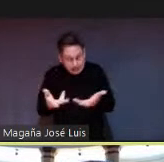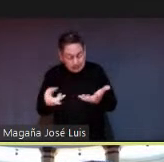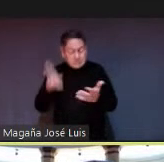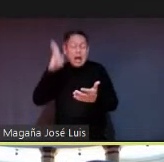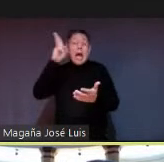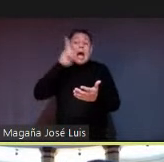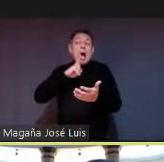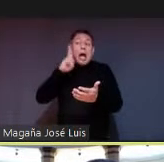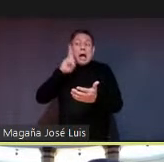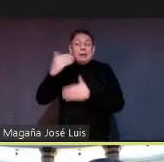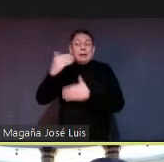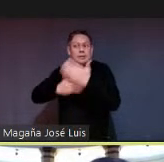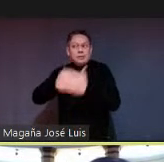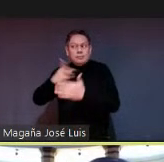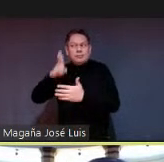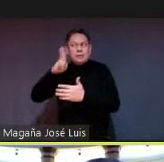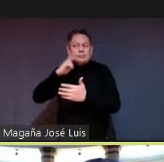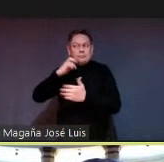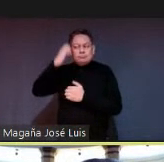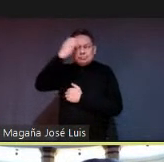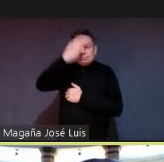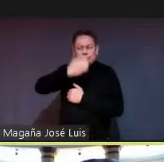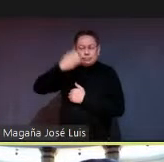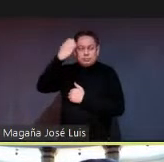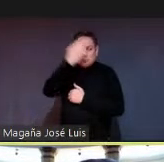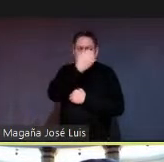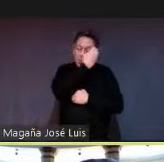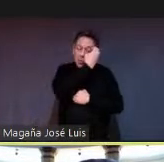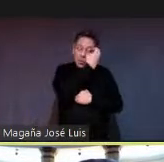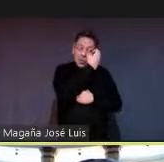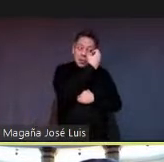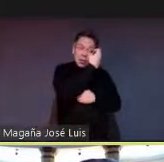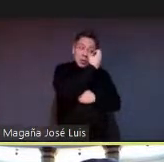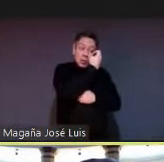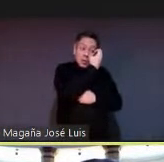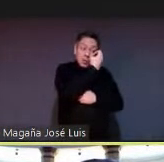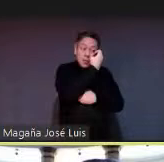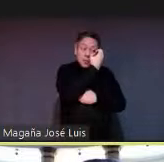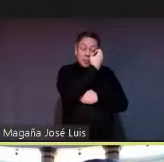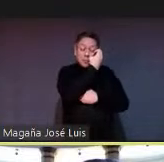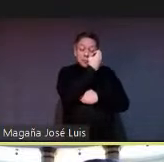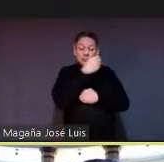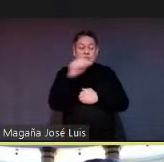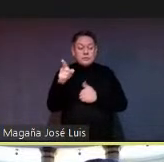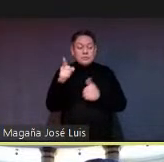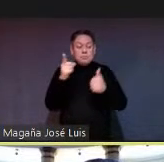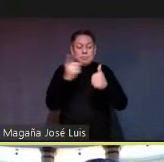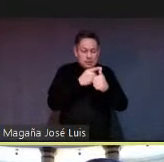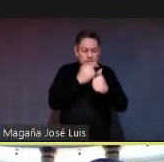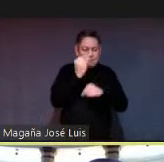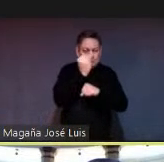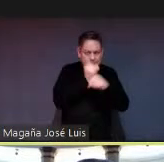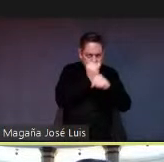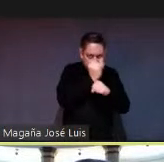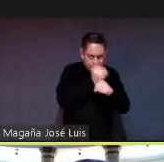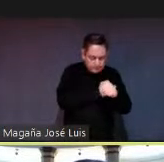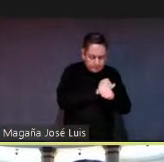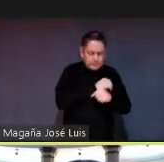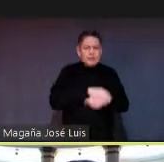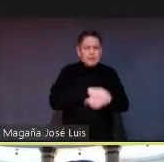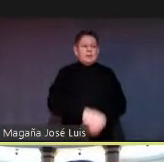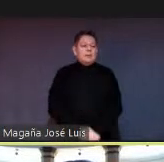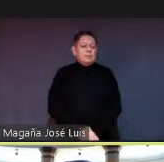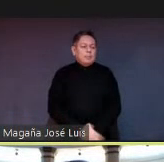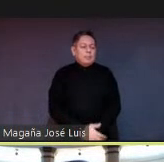with the technical staff. This is what happened during this first stage. First of all,